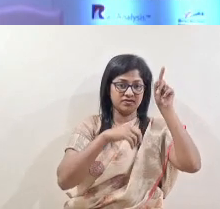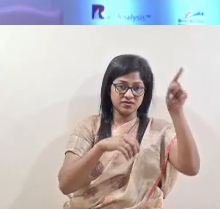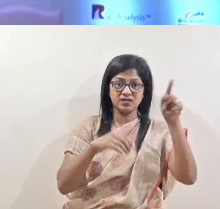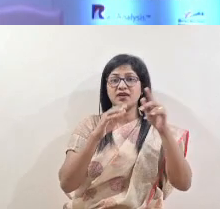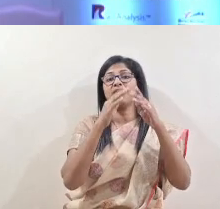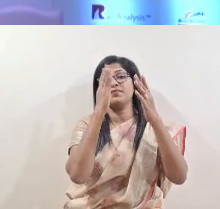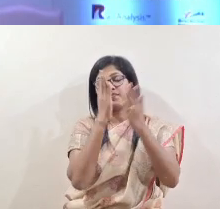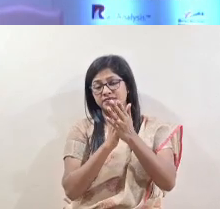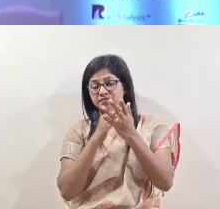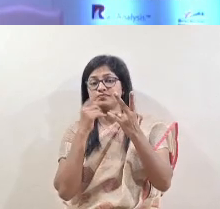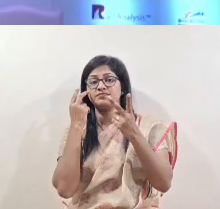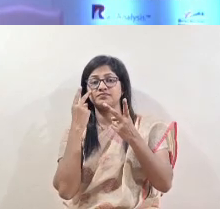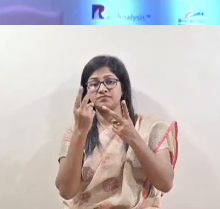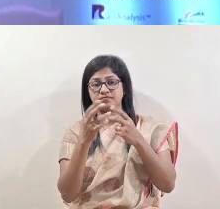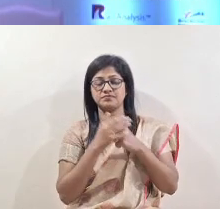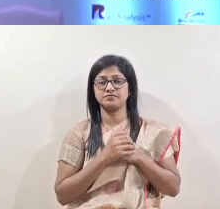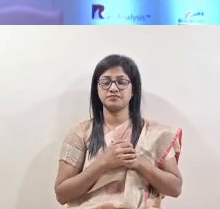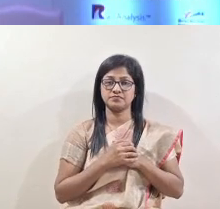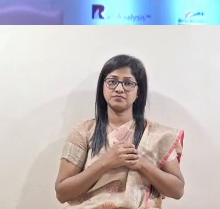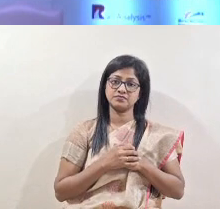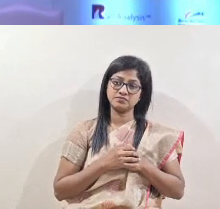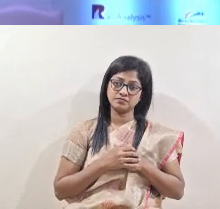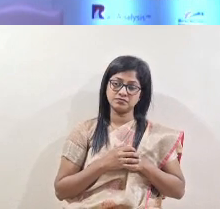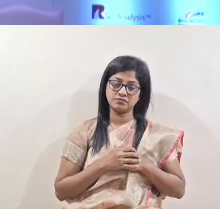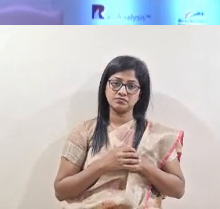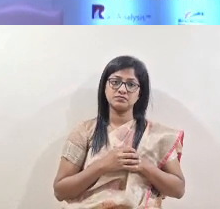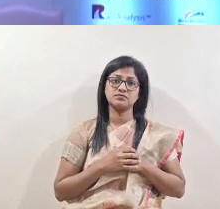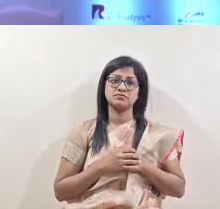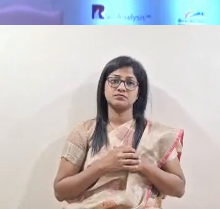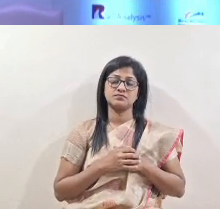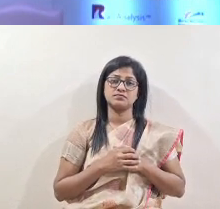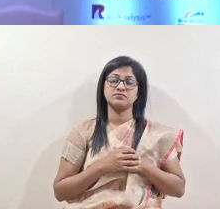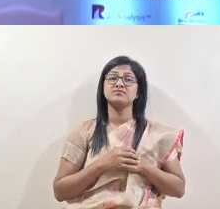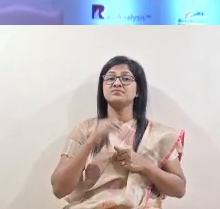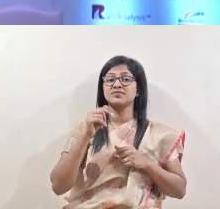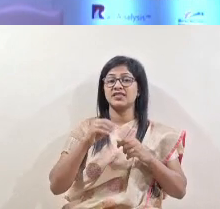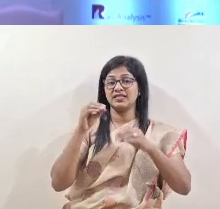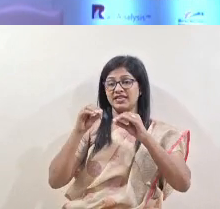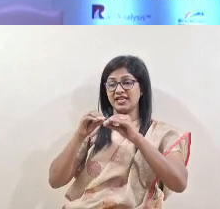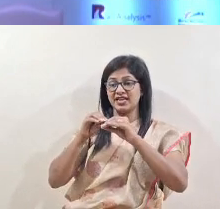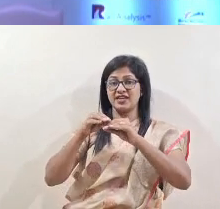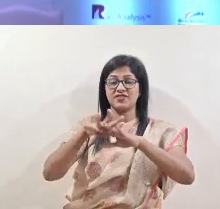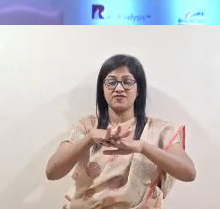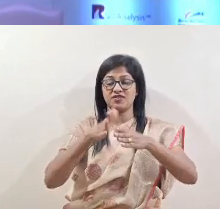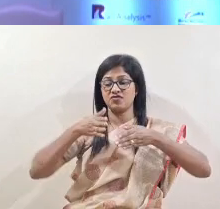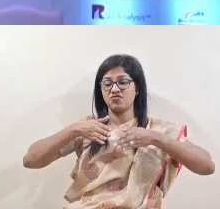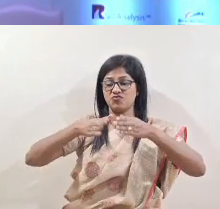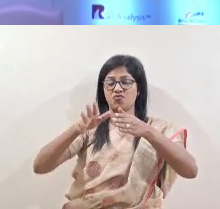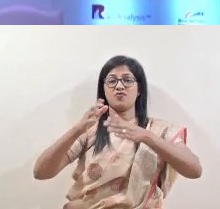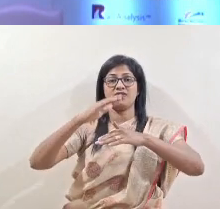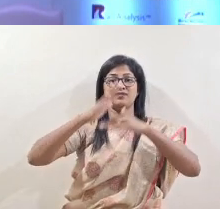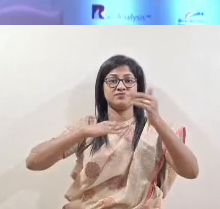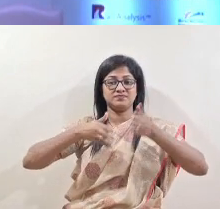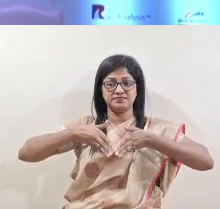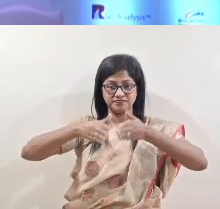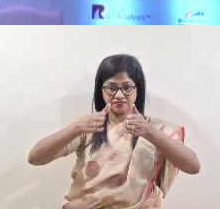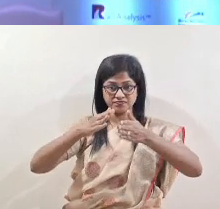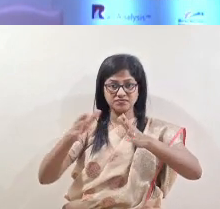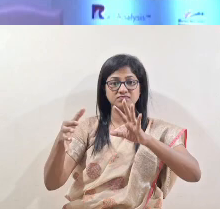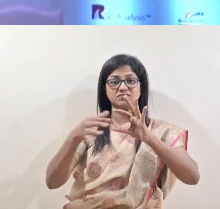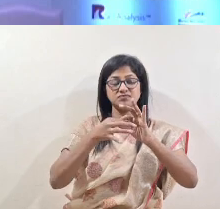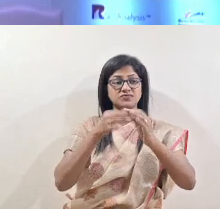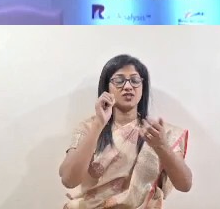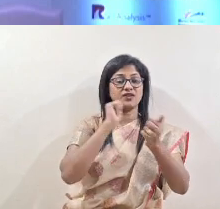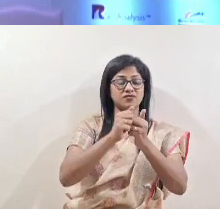Besides that, we have focused that the influence of the road infrastructure over the